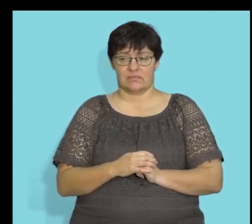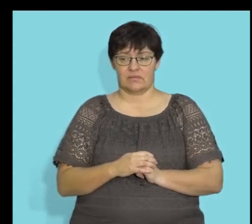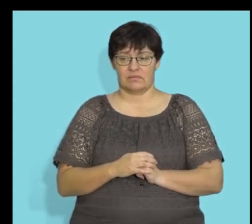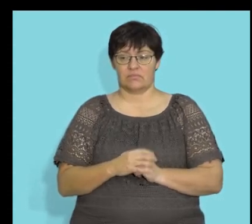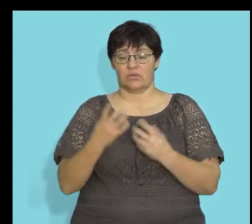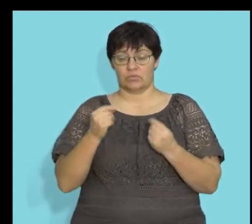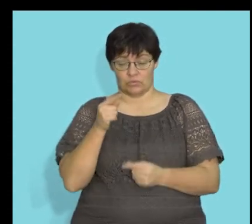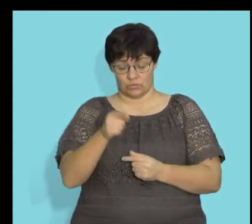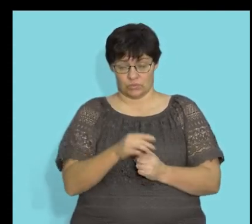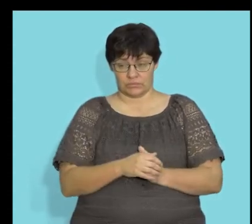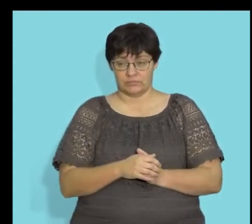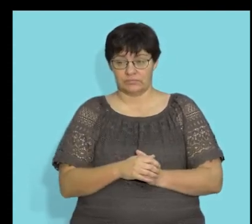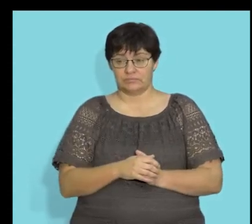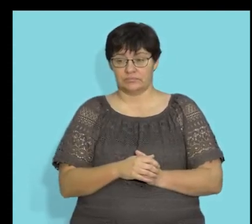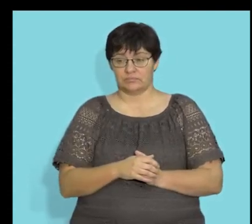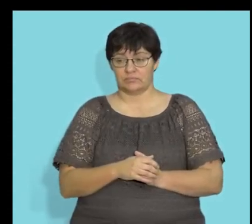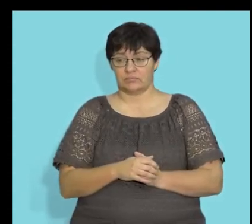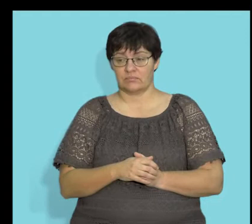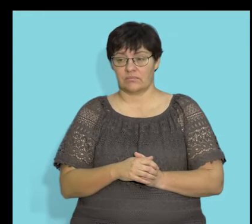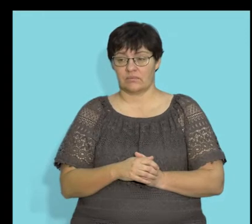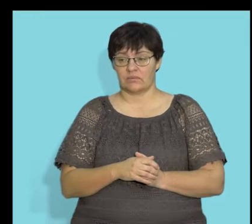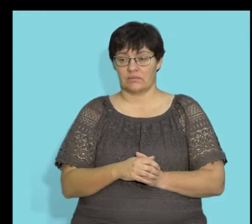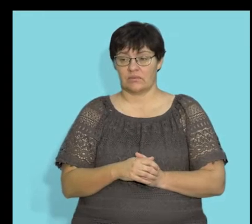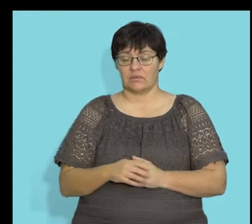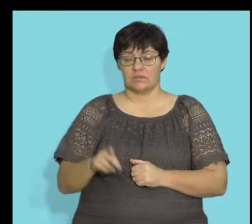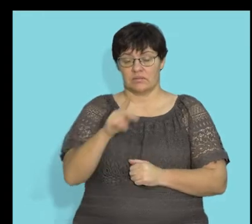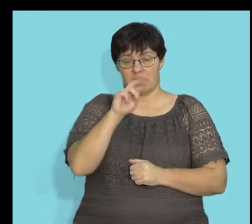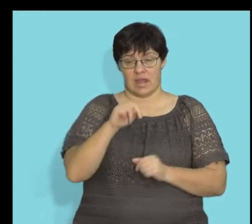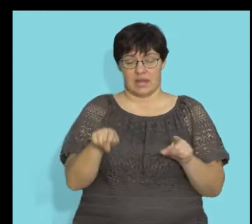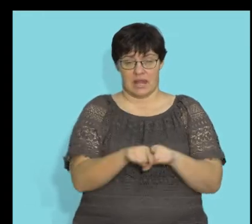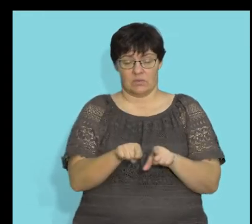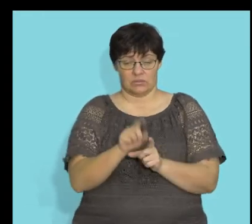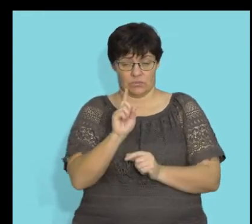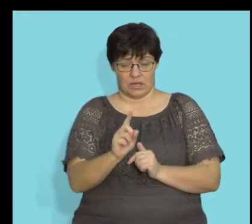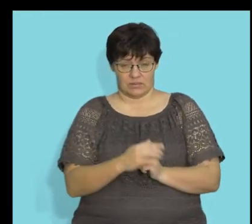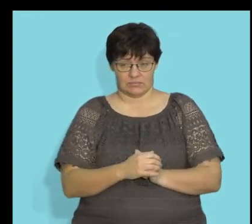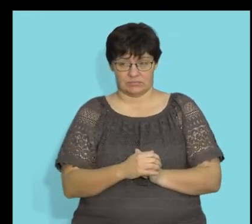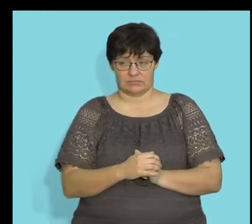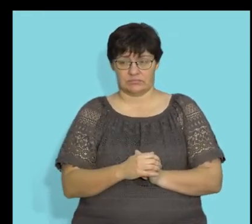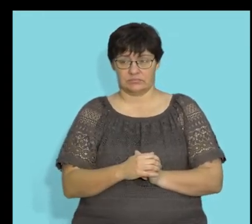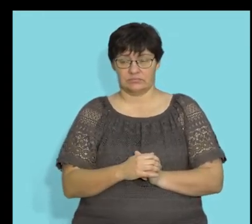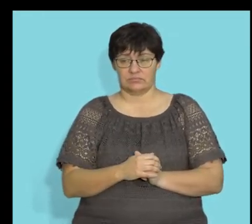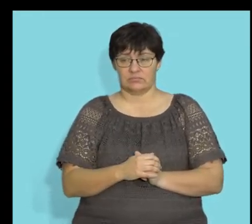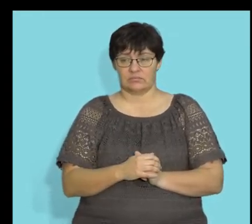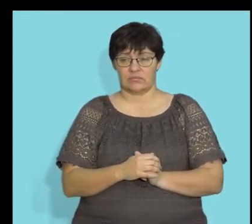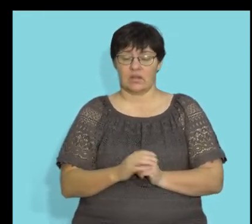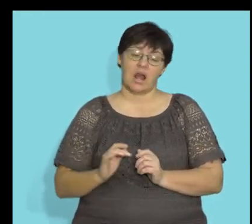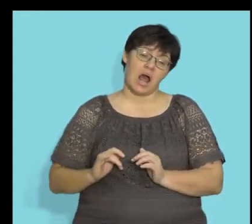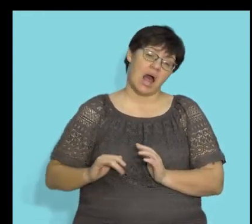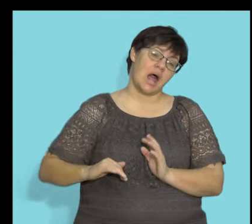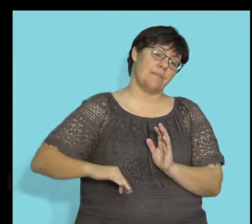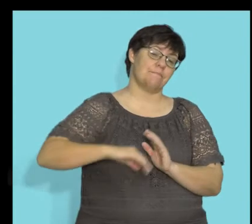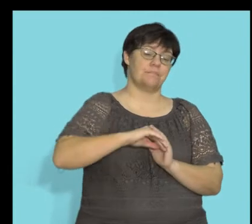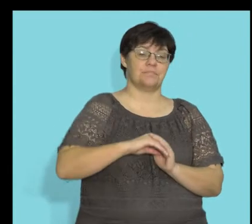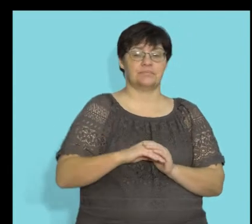this sigma sum, they're going to start the substitution at n is equal to 1, and they're going to go the whole way up